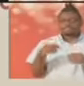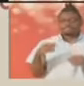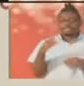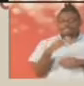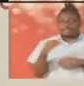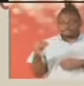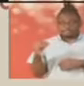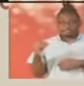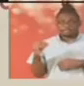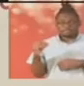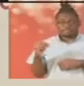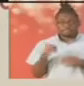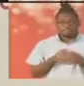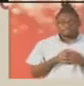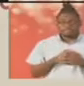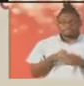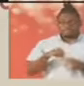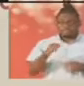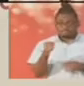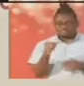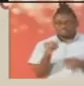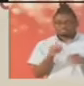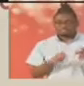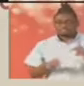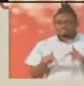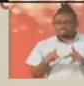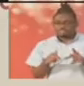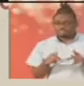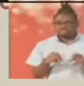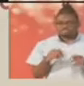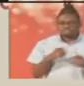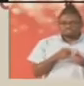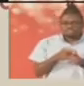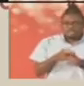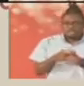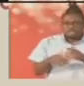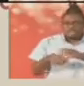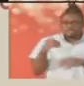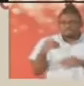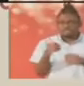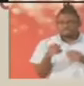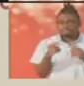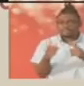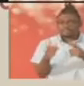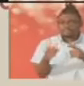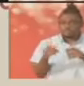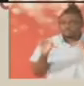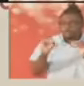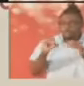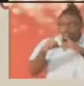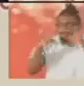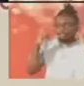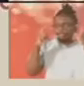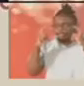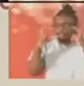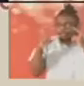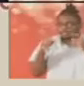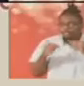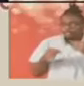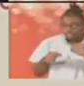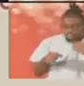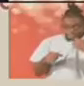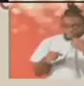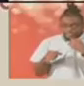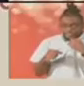is seeing the person stop suddenly, run out of the vehicle to buy something at the side of the road with no mask. So they pull their jersey or their top over their face